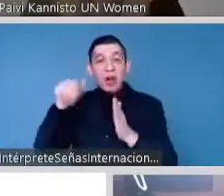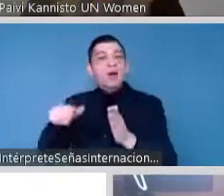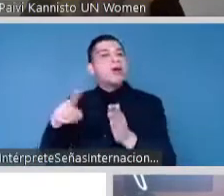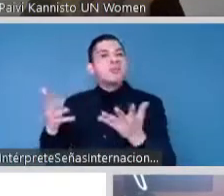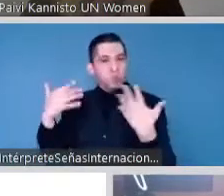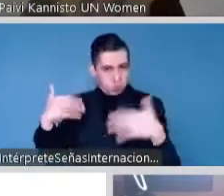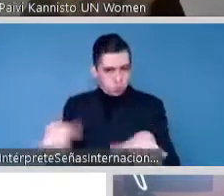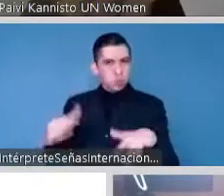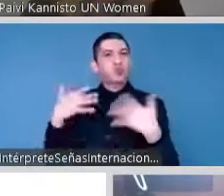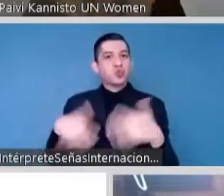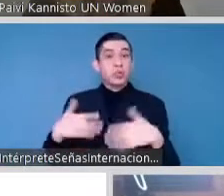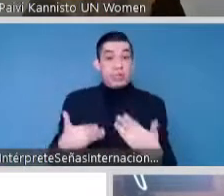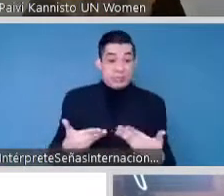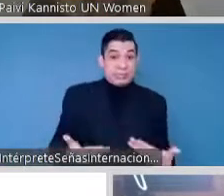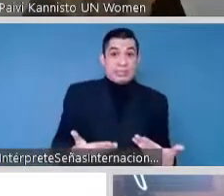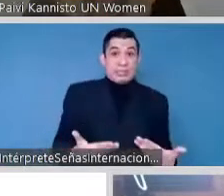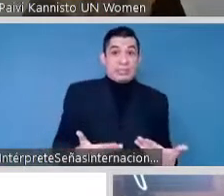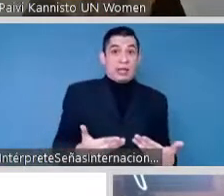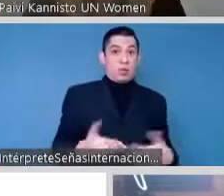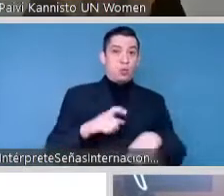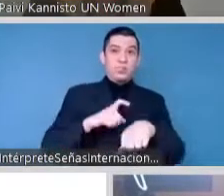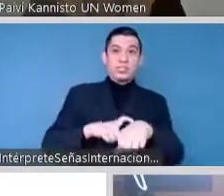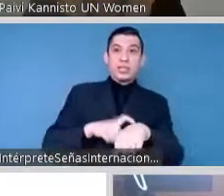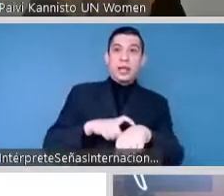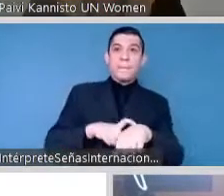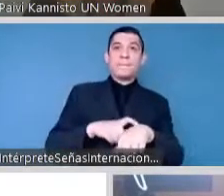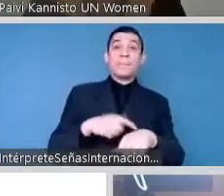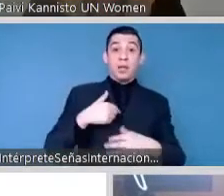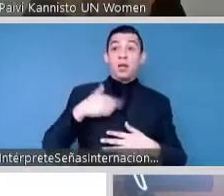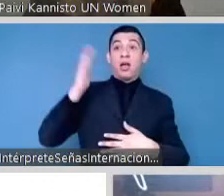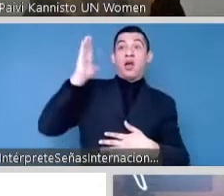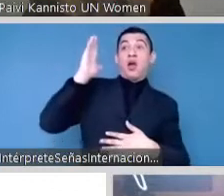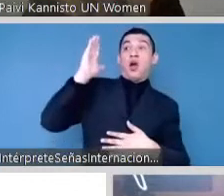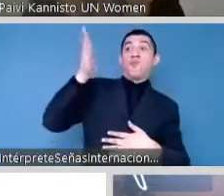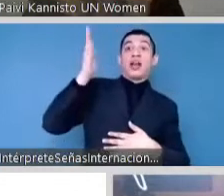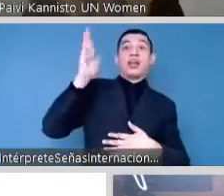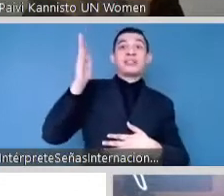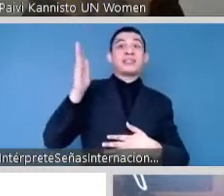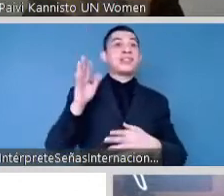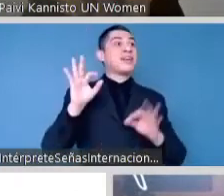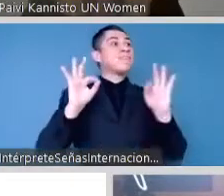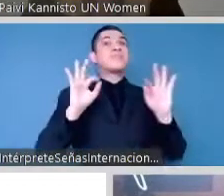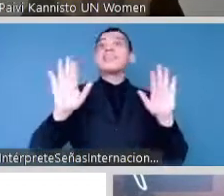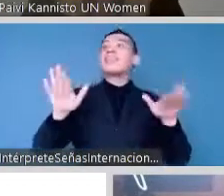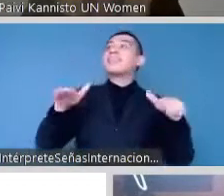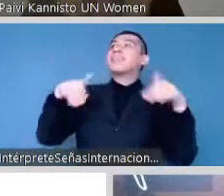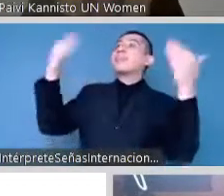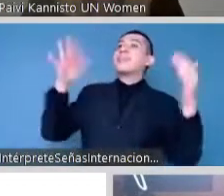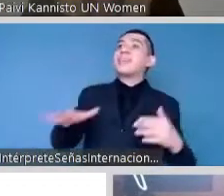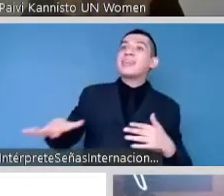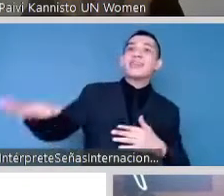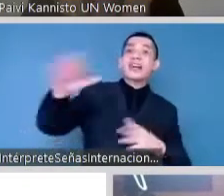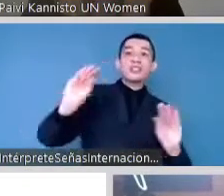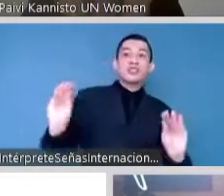serious issue with young women being trafficked from Nigeria to Mali and from there to the